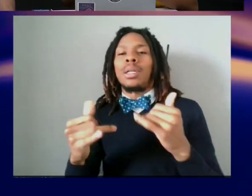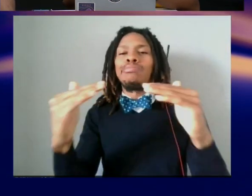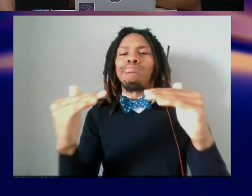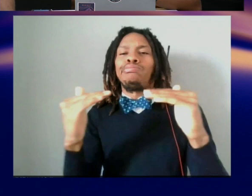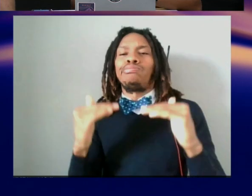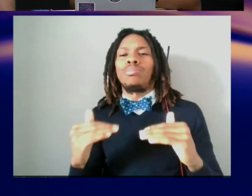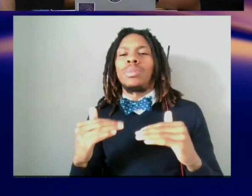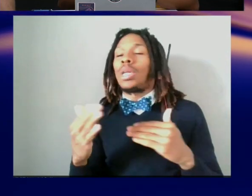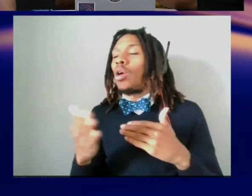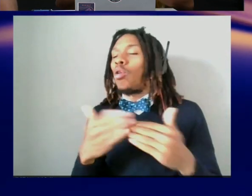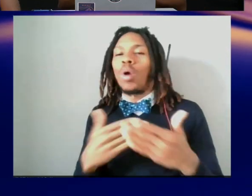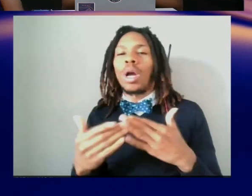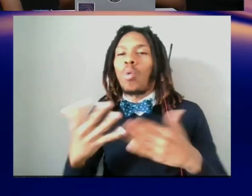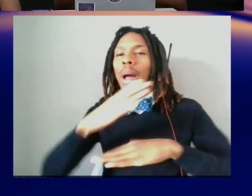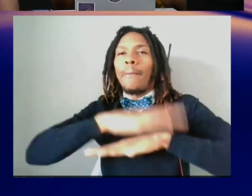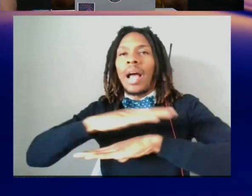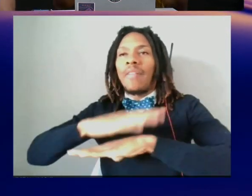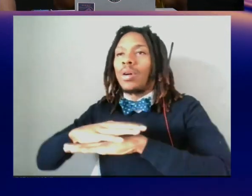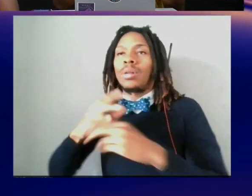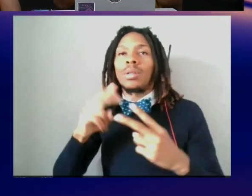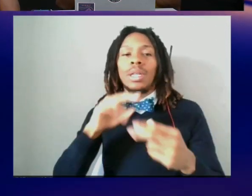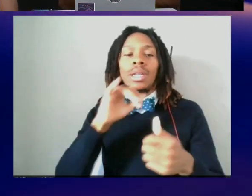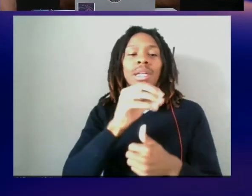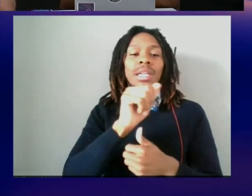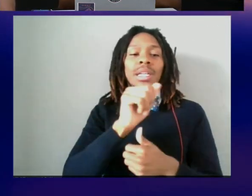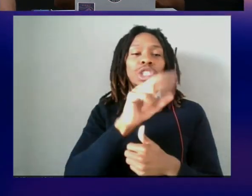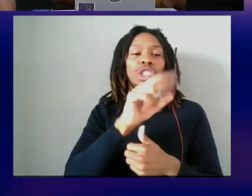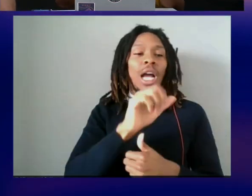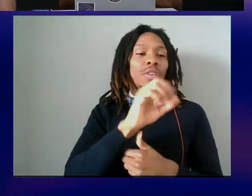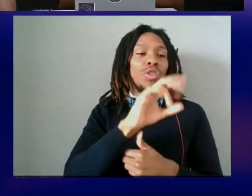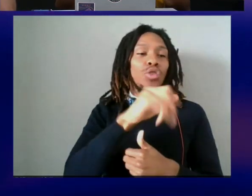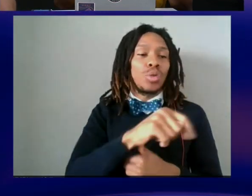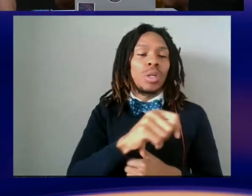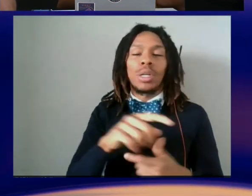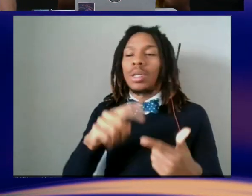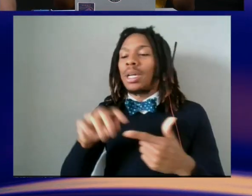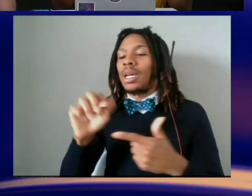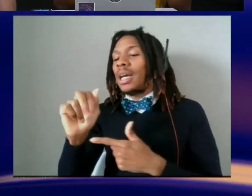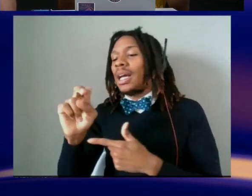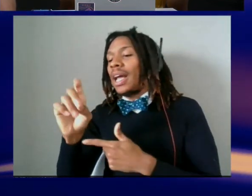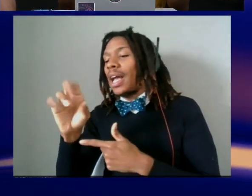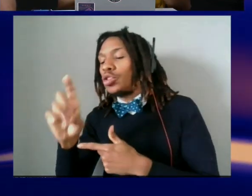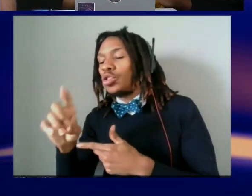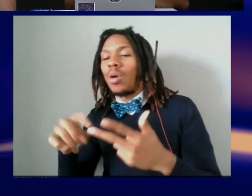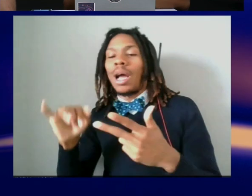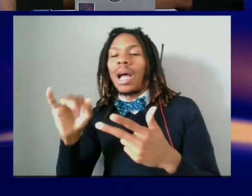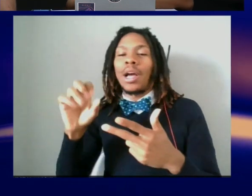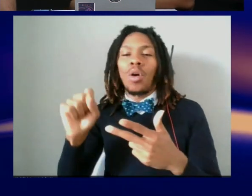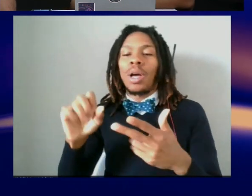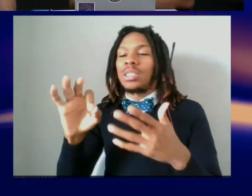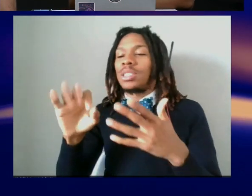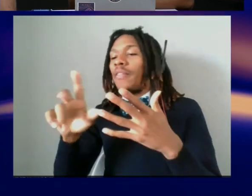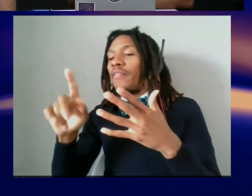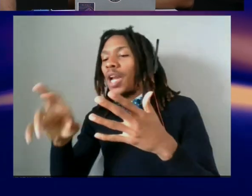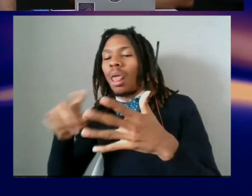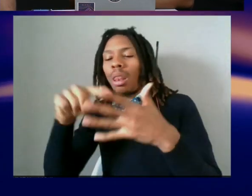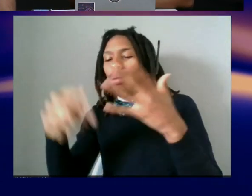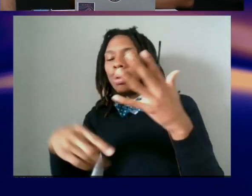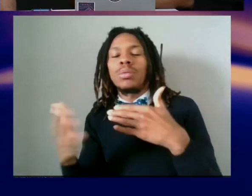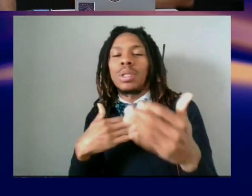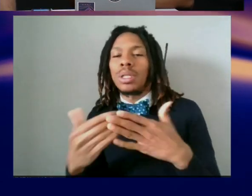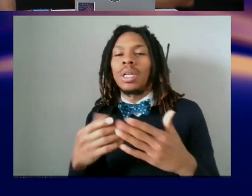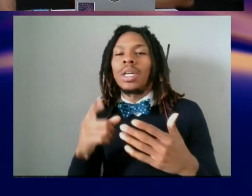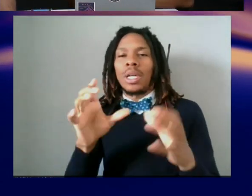regardless of what platform you're on, whether it be JavaScript, Android, iOS, Flutter, whatever it is, what you need to do is you need to